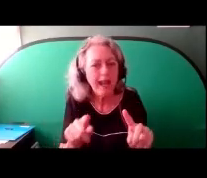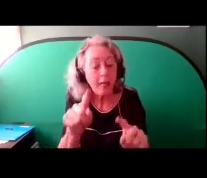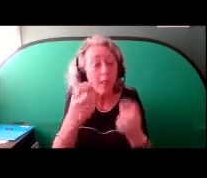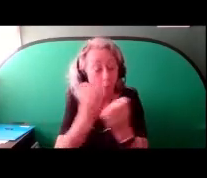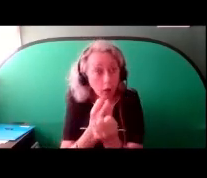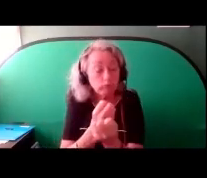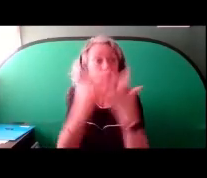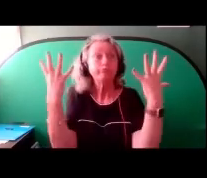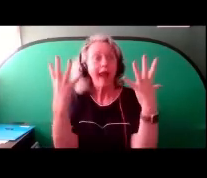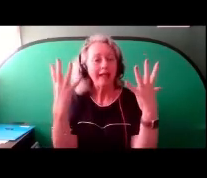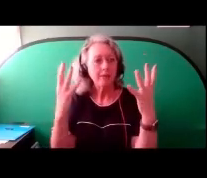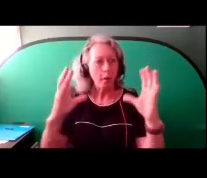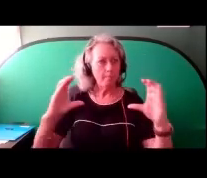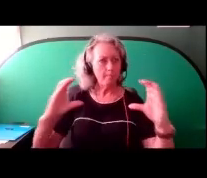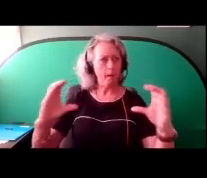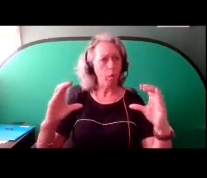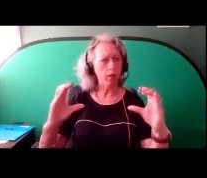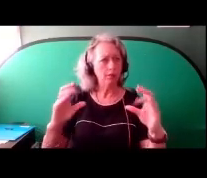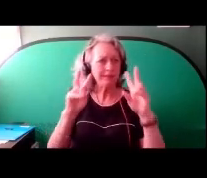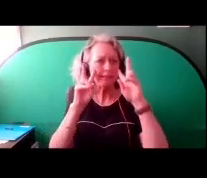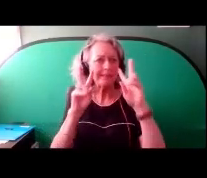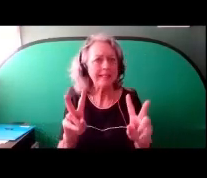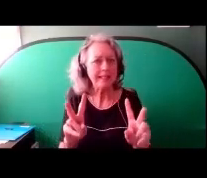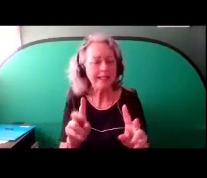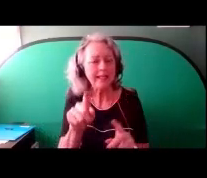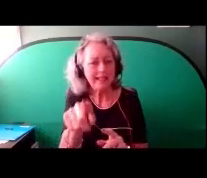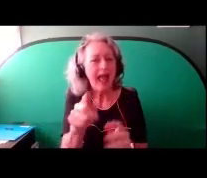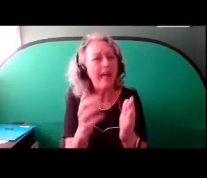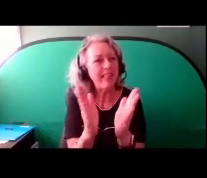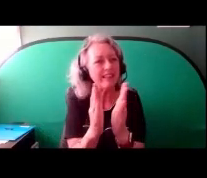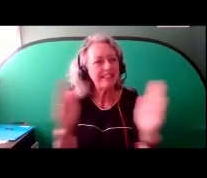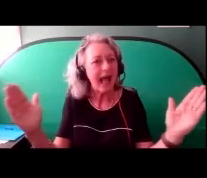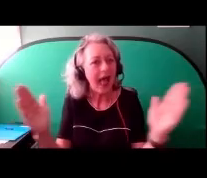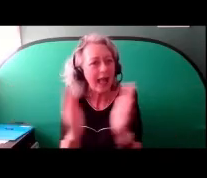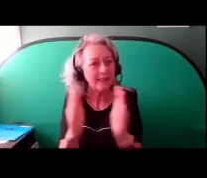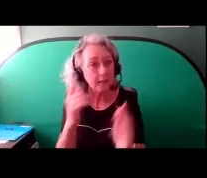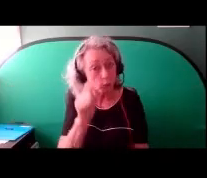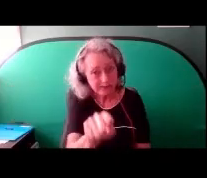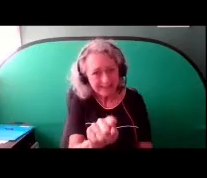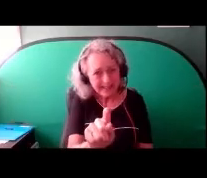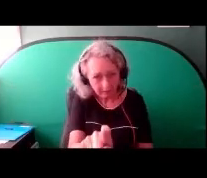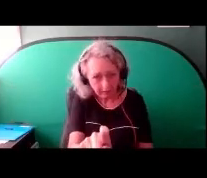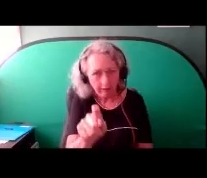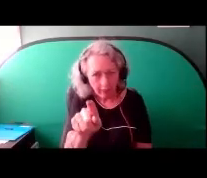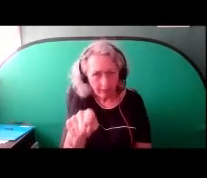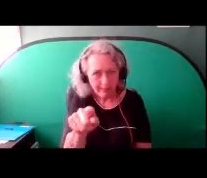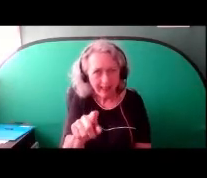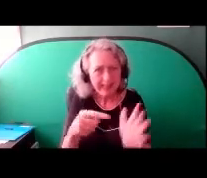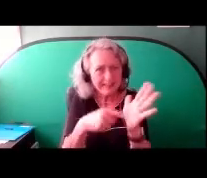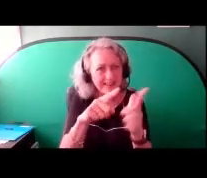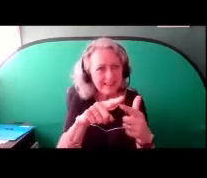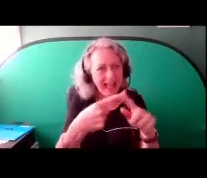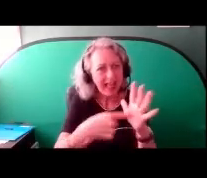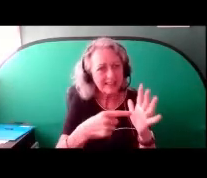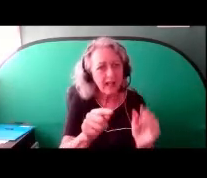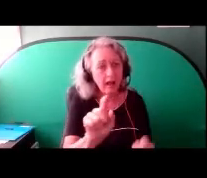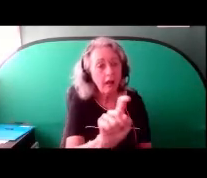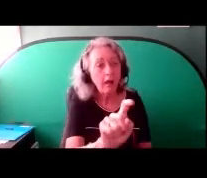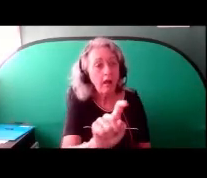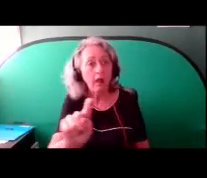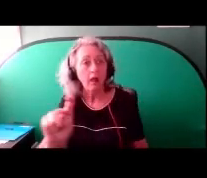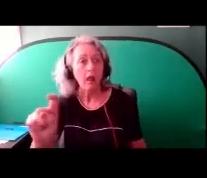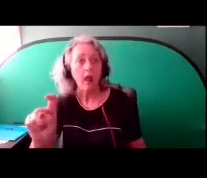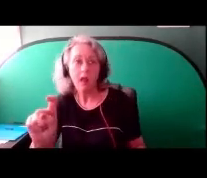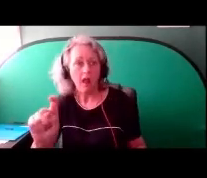and bold aspect, and also the text size. Now in the text size menu here, there's only so big that you can actually make the